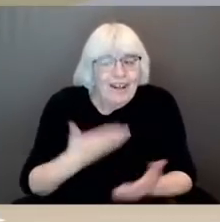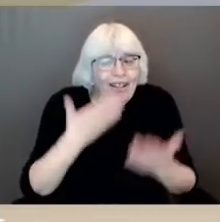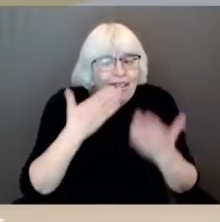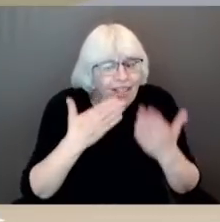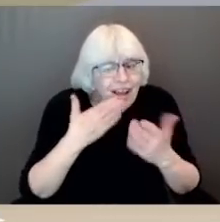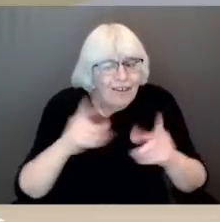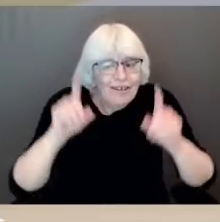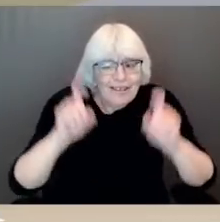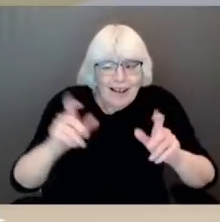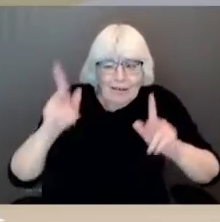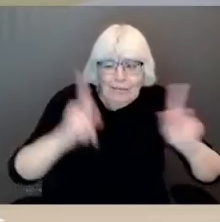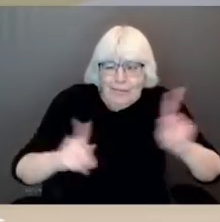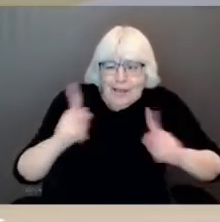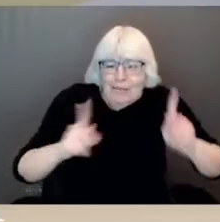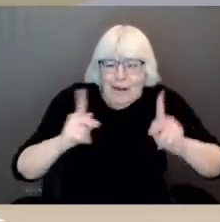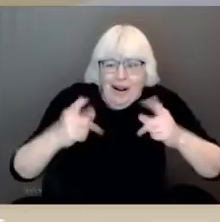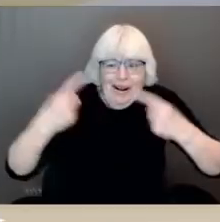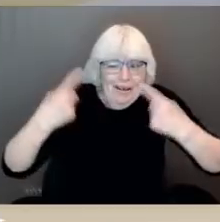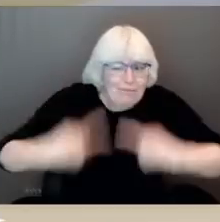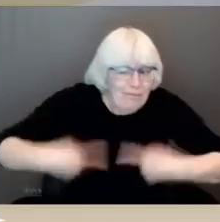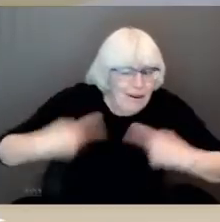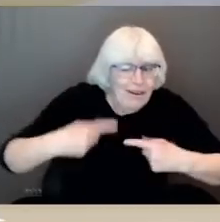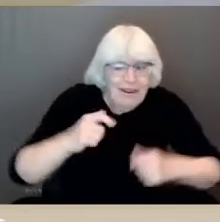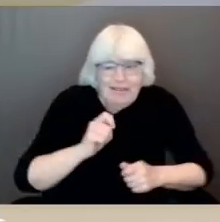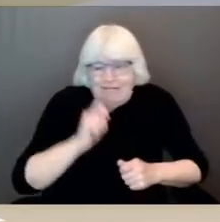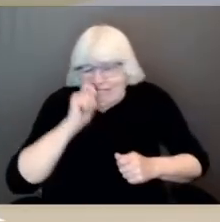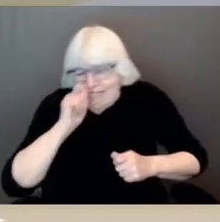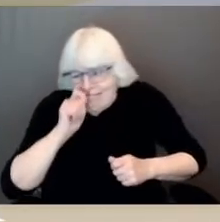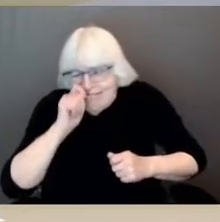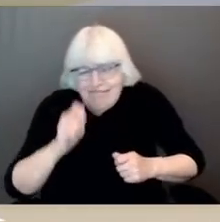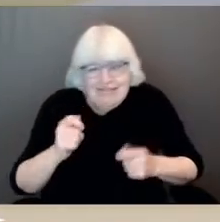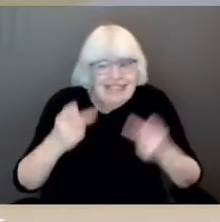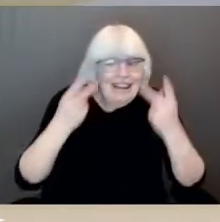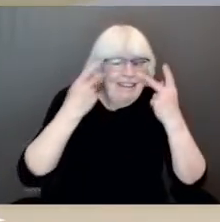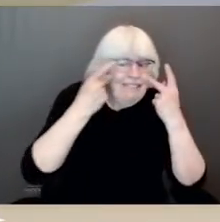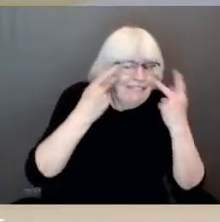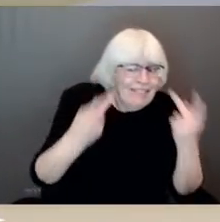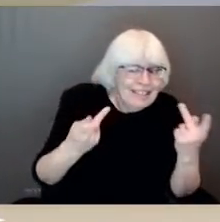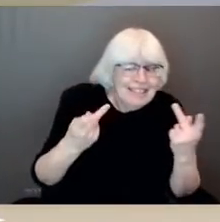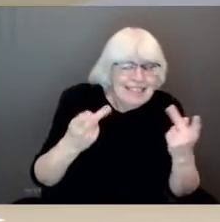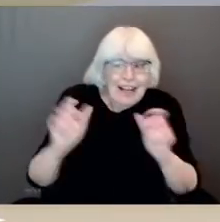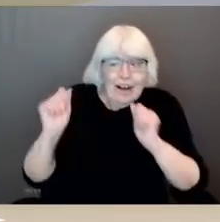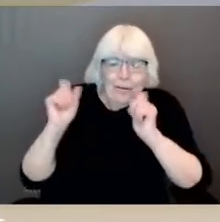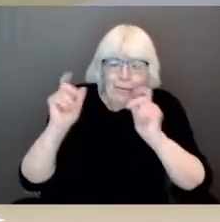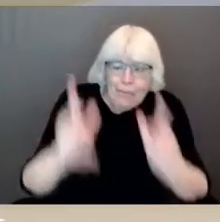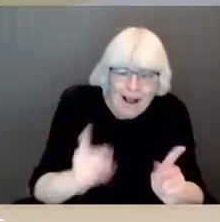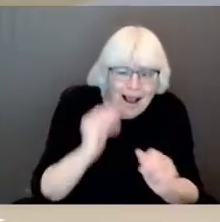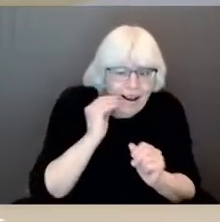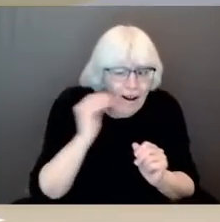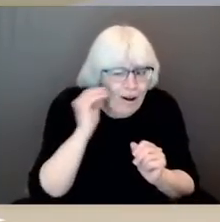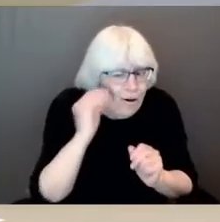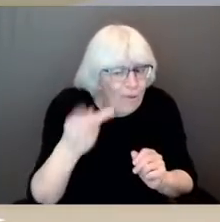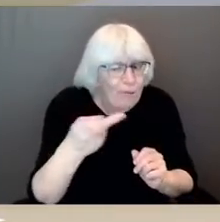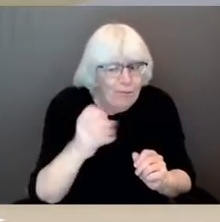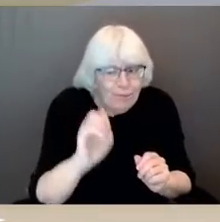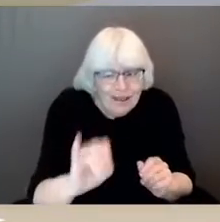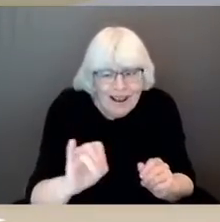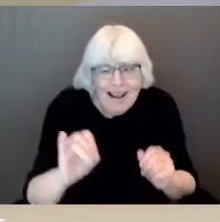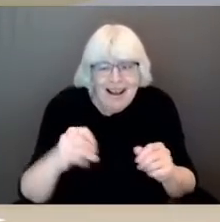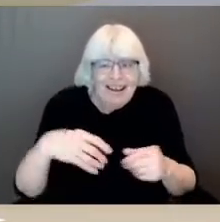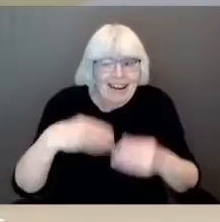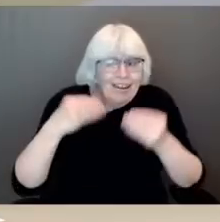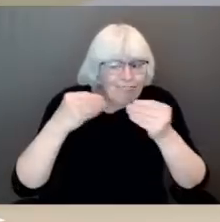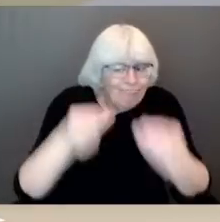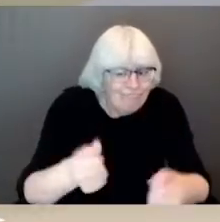hard every day to test and screen visitors and islanders returning home as efficiently as possible. The work they are doing is making a difference to